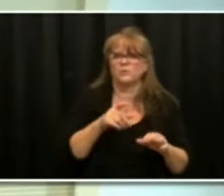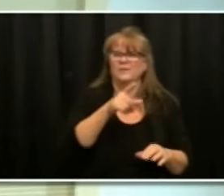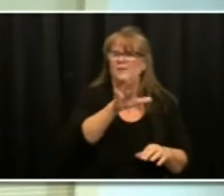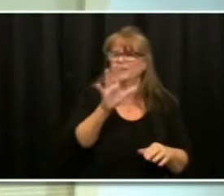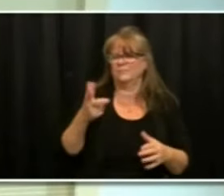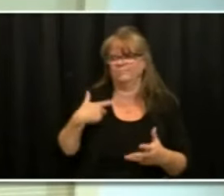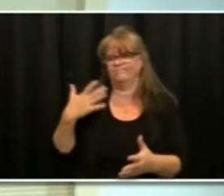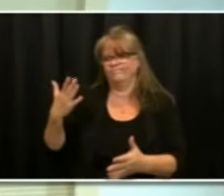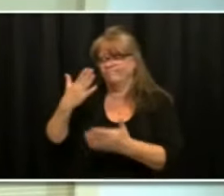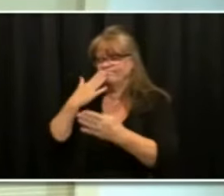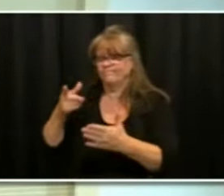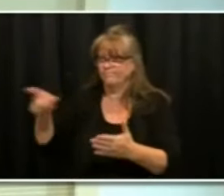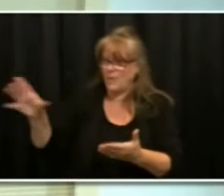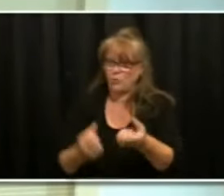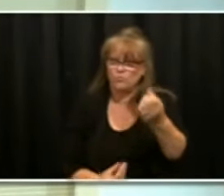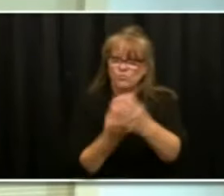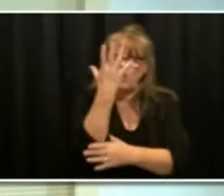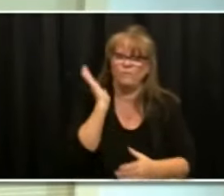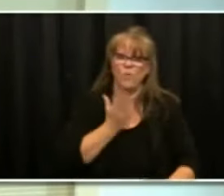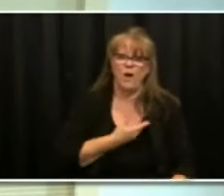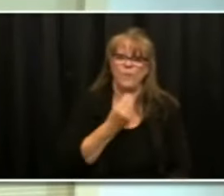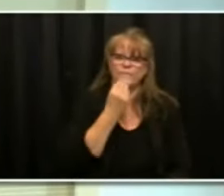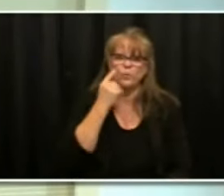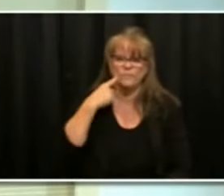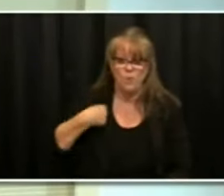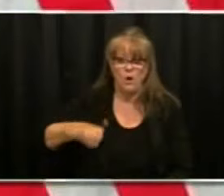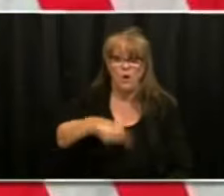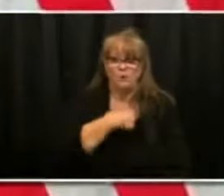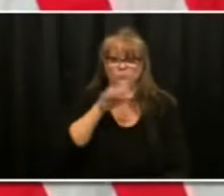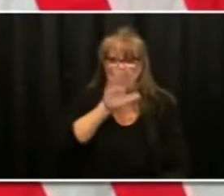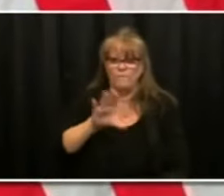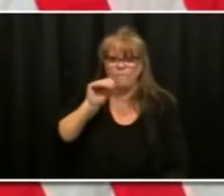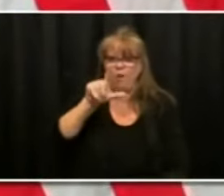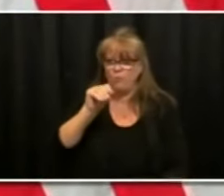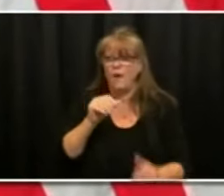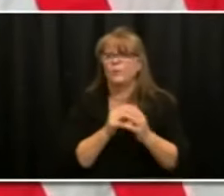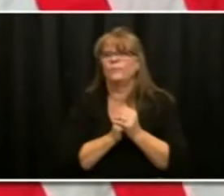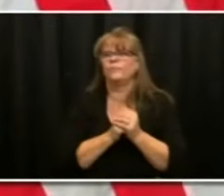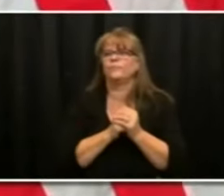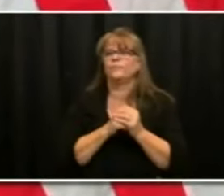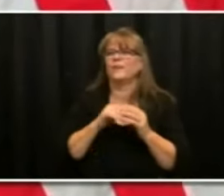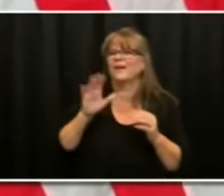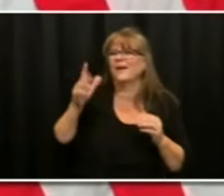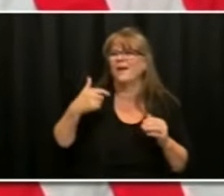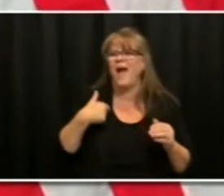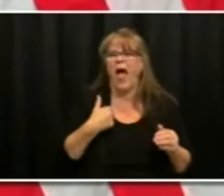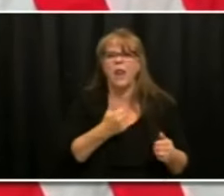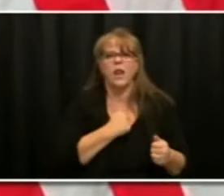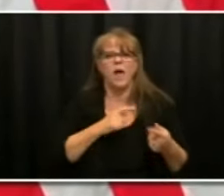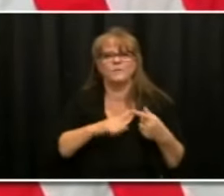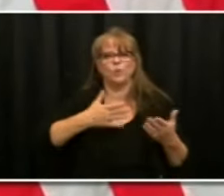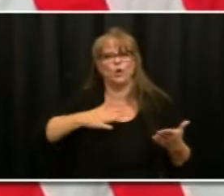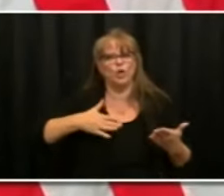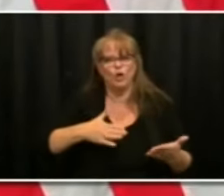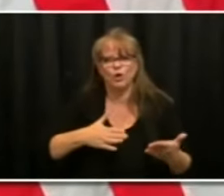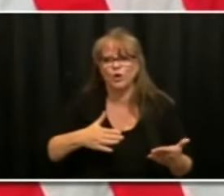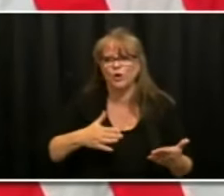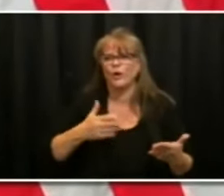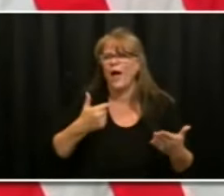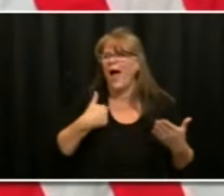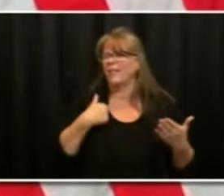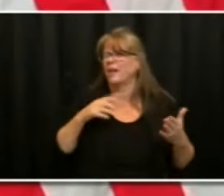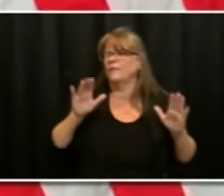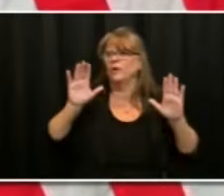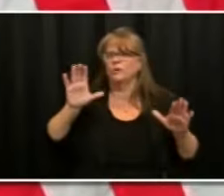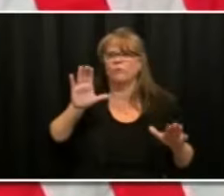we have it, and we love cooking for the kids and having some great Colorado produce. And thank you for your work on this. To apply,